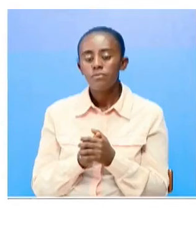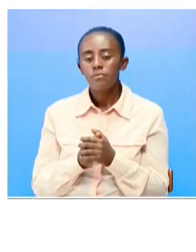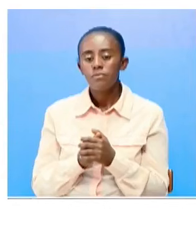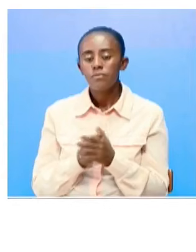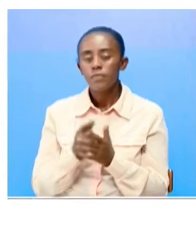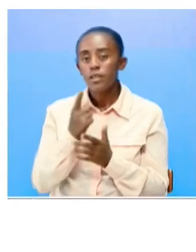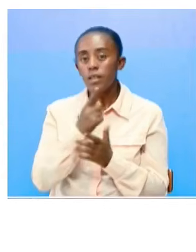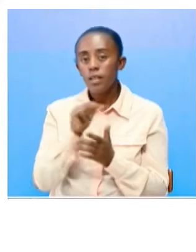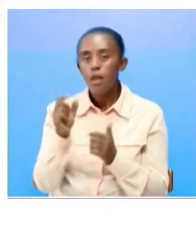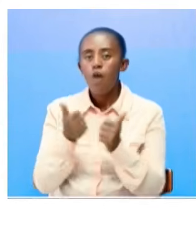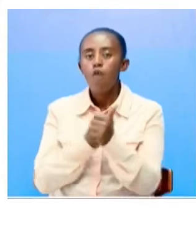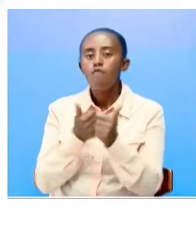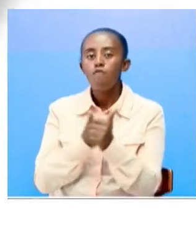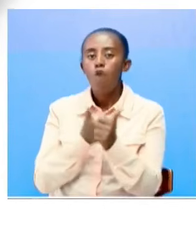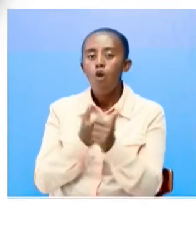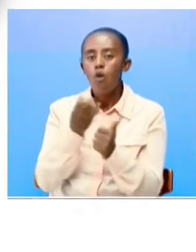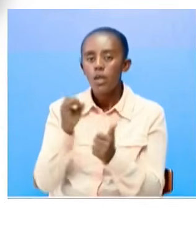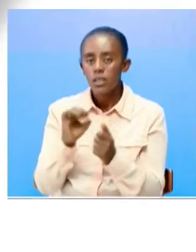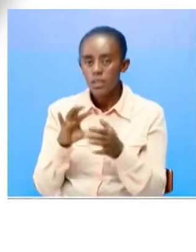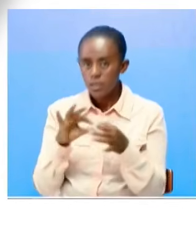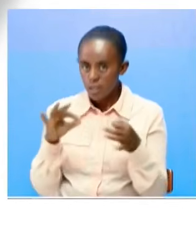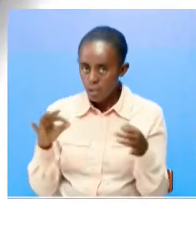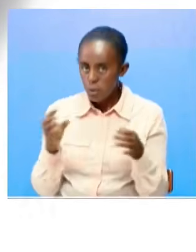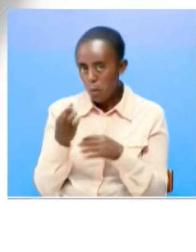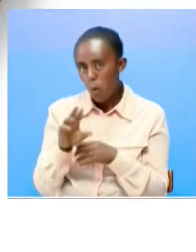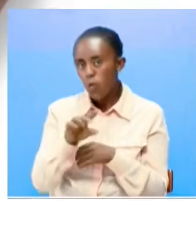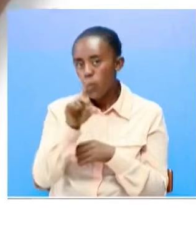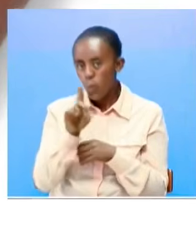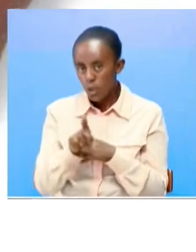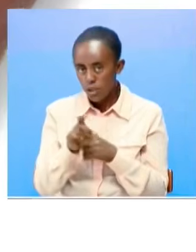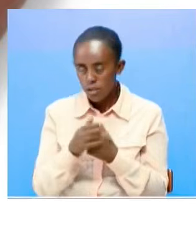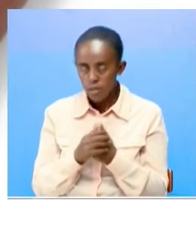the following sentence or questions.